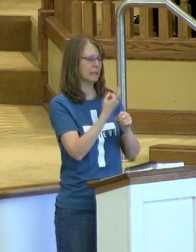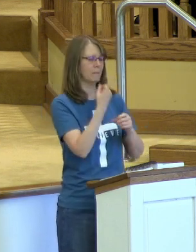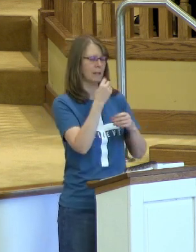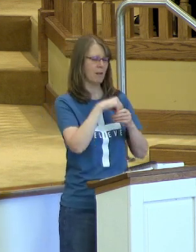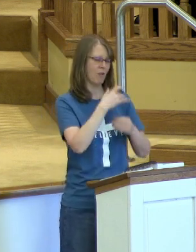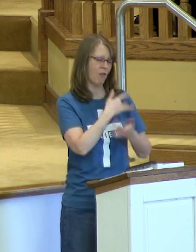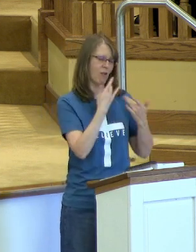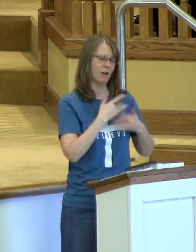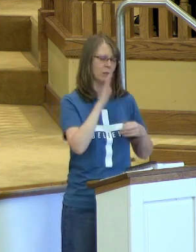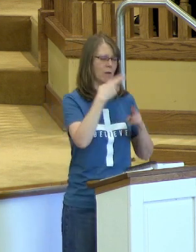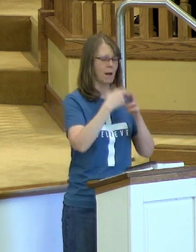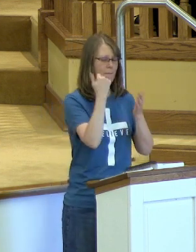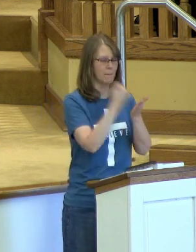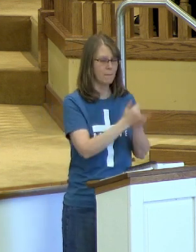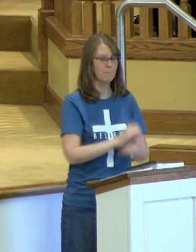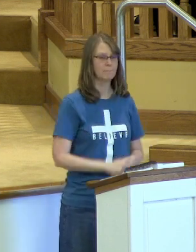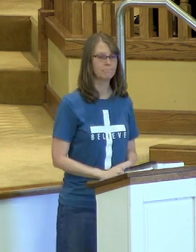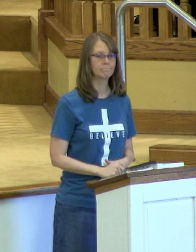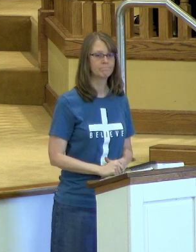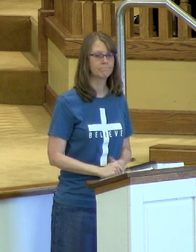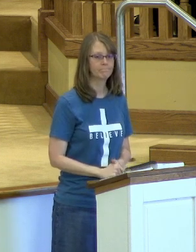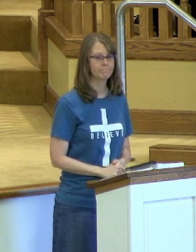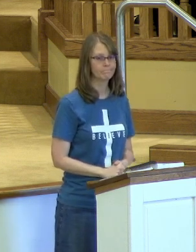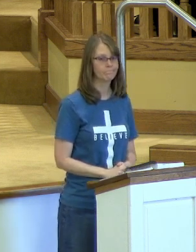pray, amen.